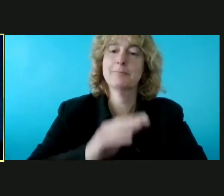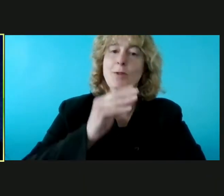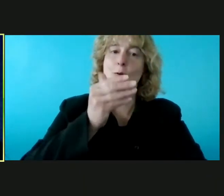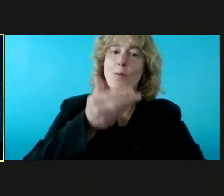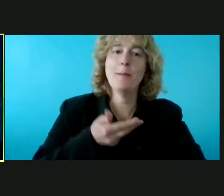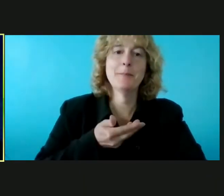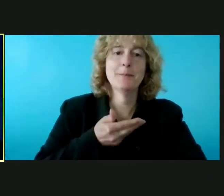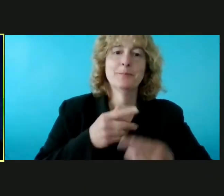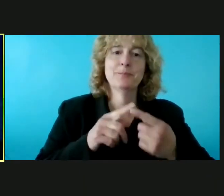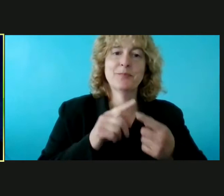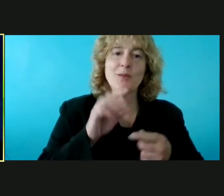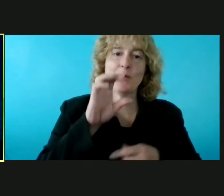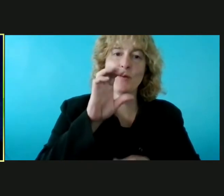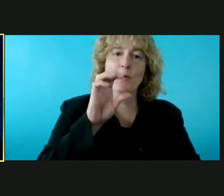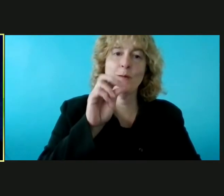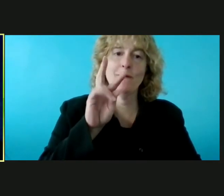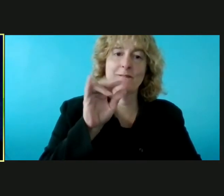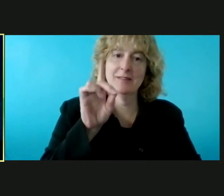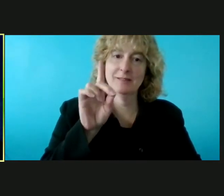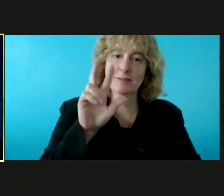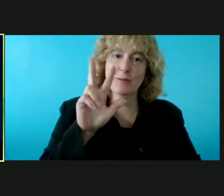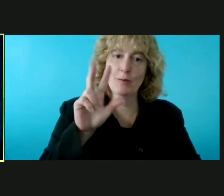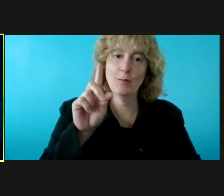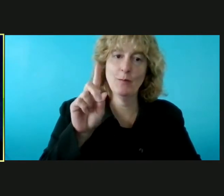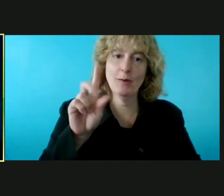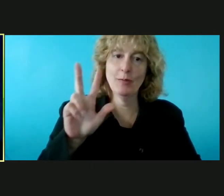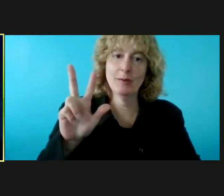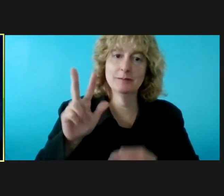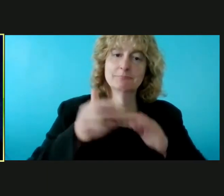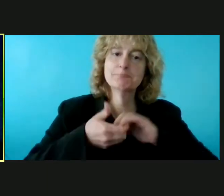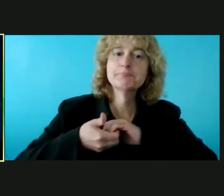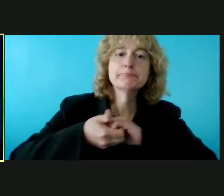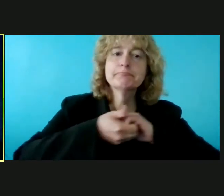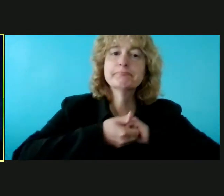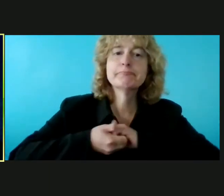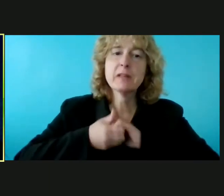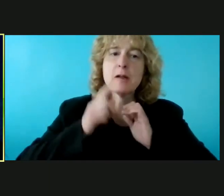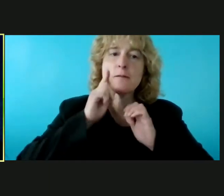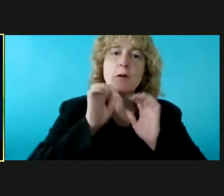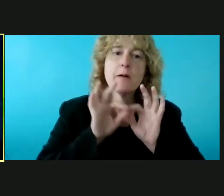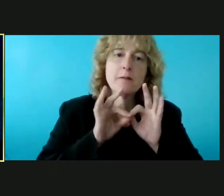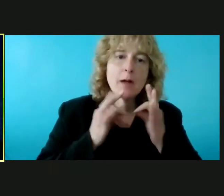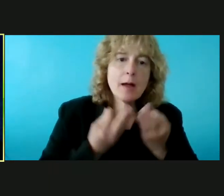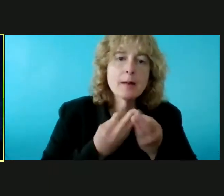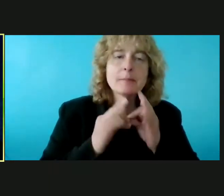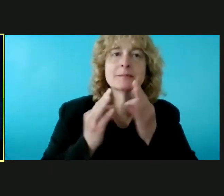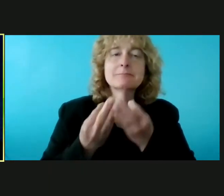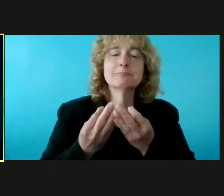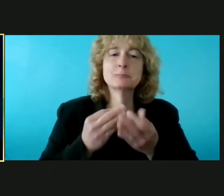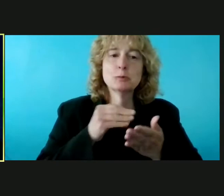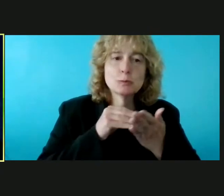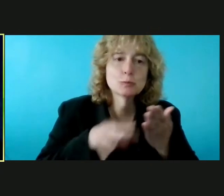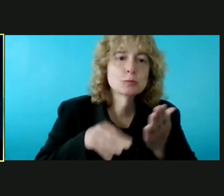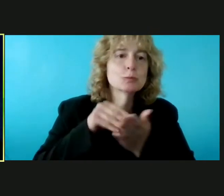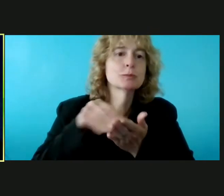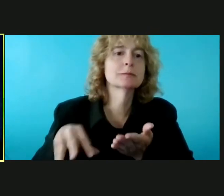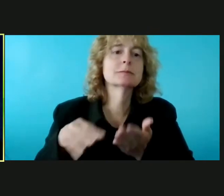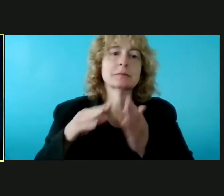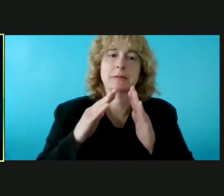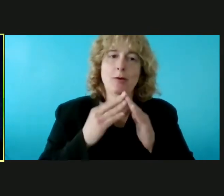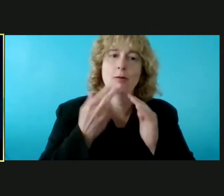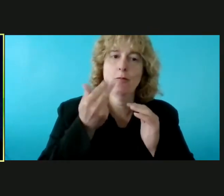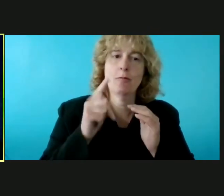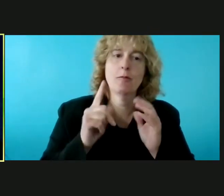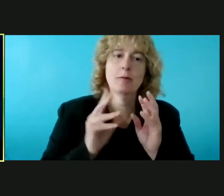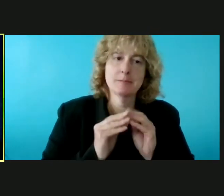welcome to the COVID 313 Coalition for Families and Students Town Hall. I'm Christine